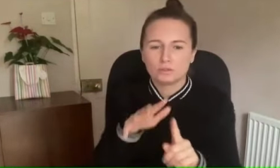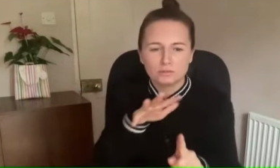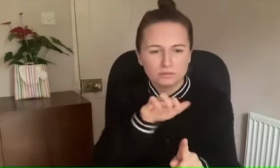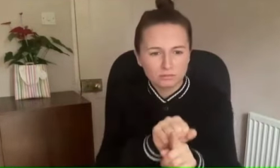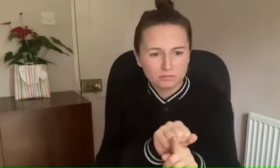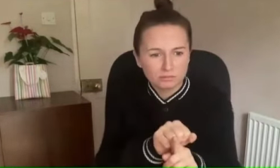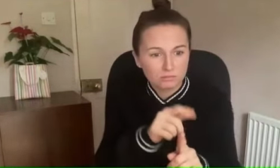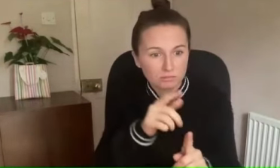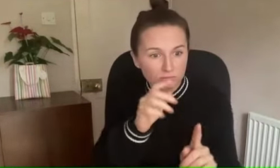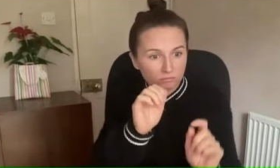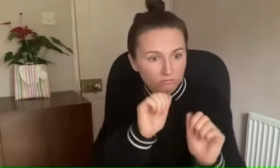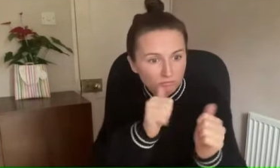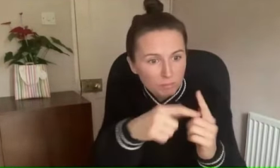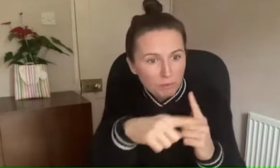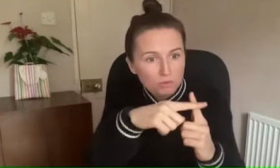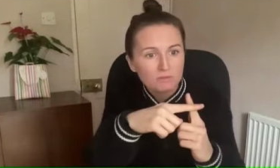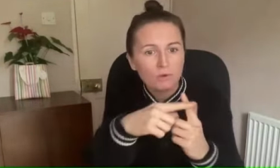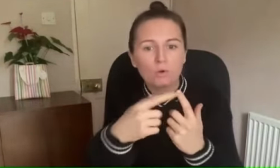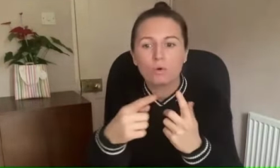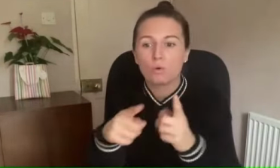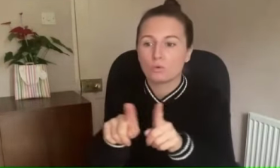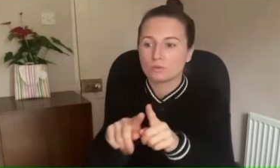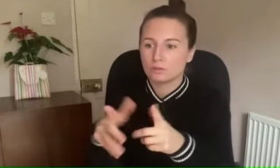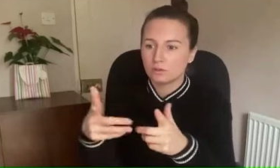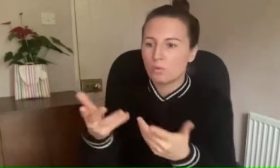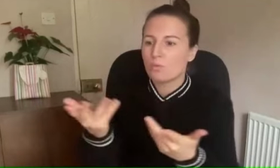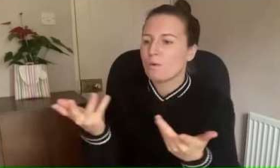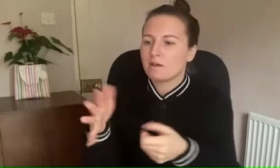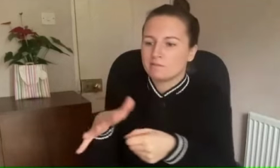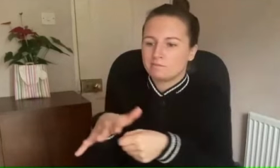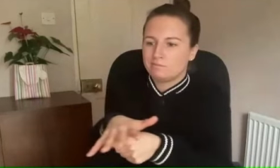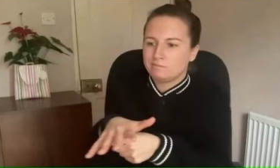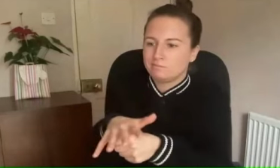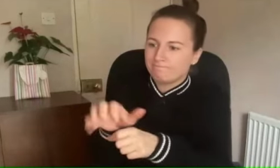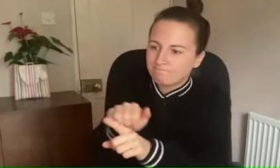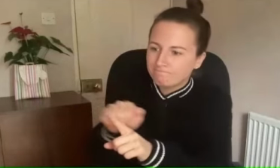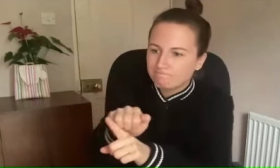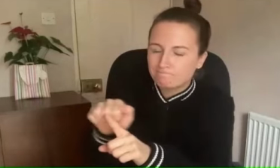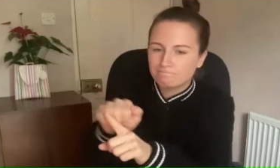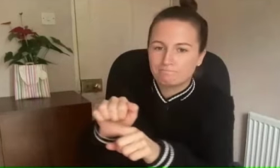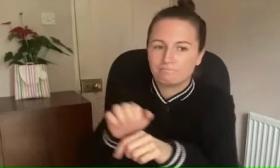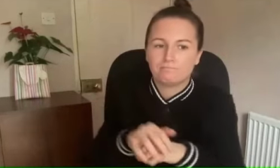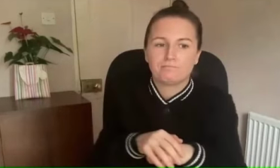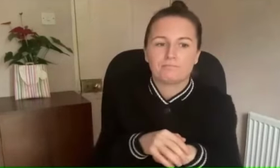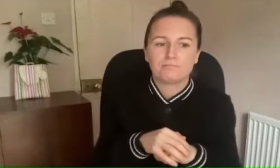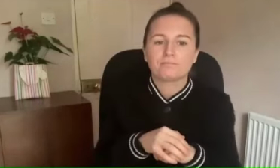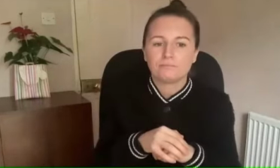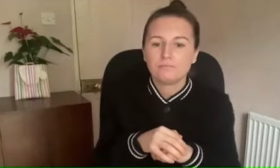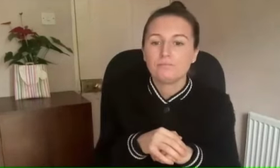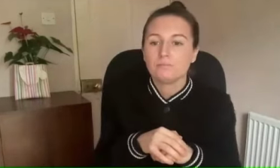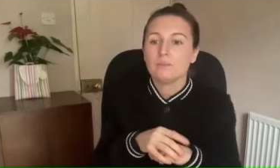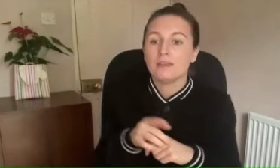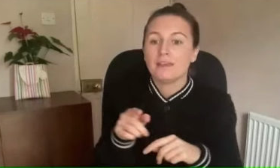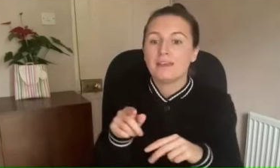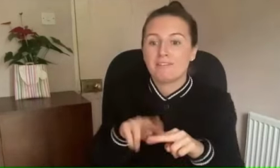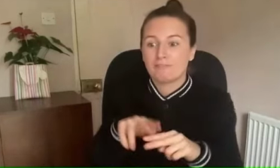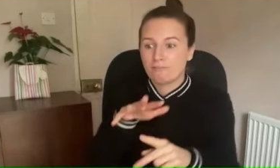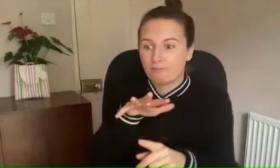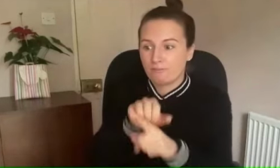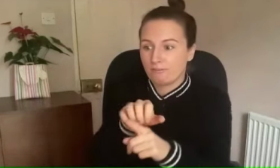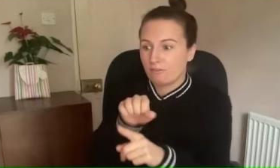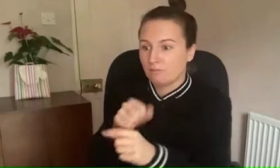that Hubs can identify where improvement or development is needed and are empowered to address this in a clear and manageable